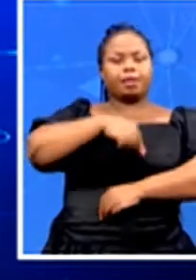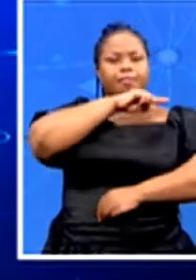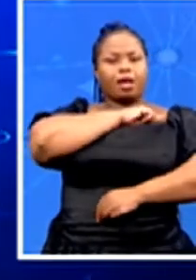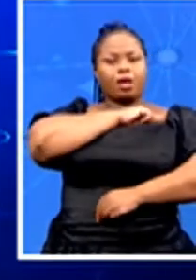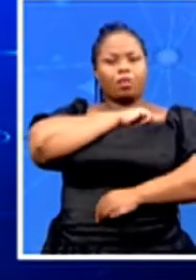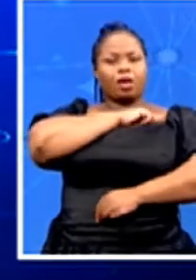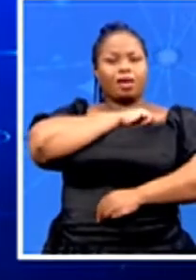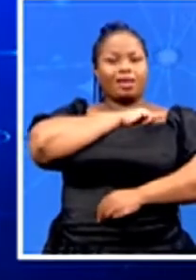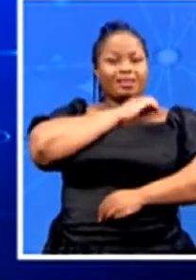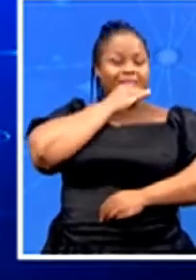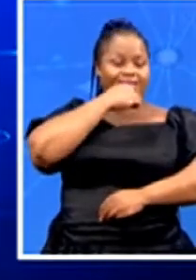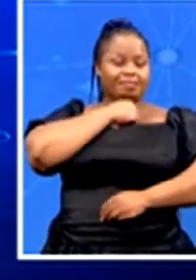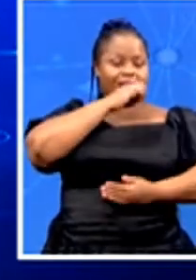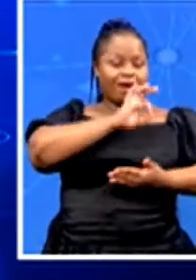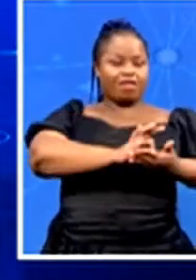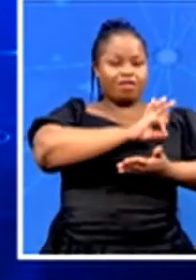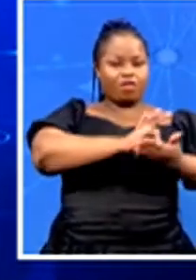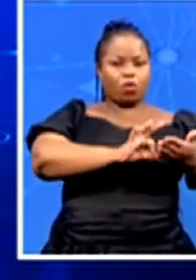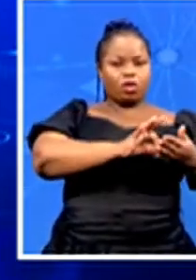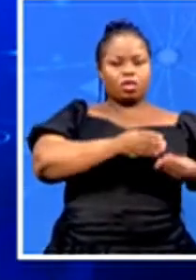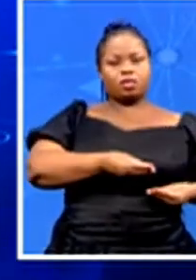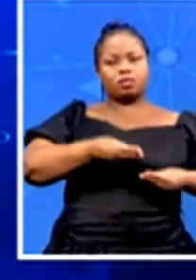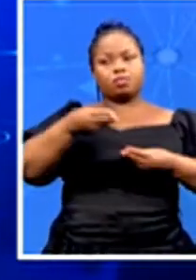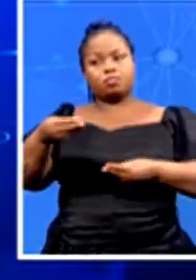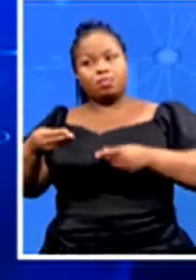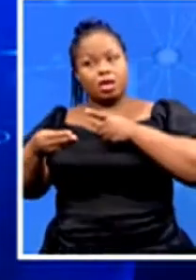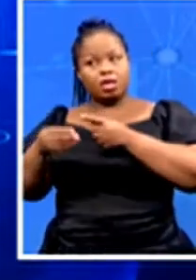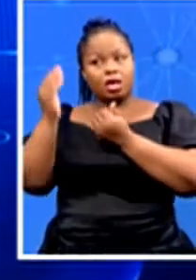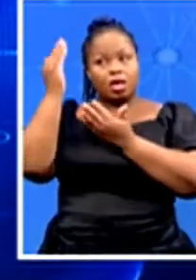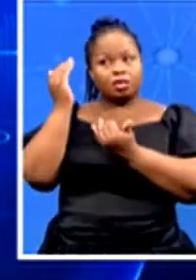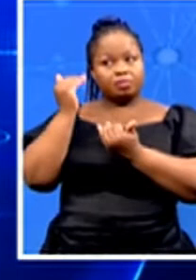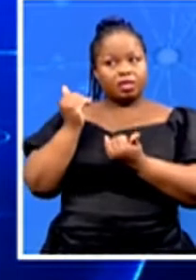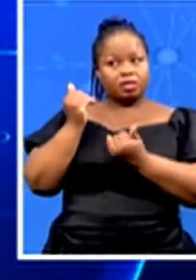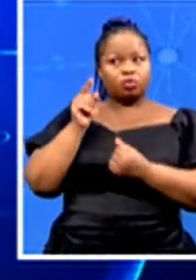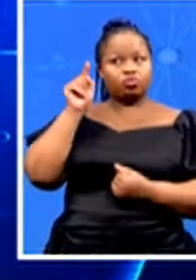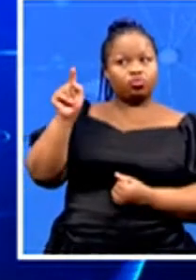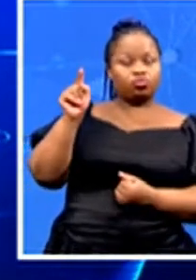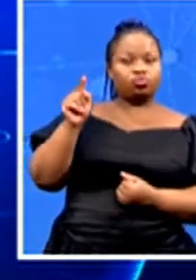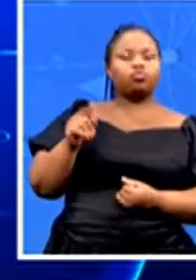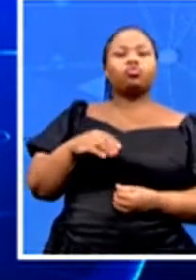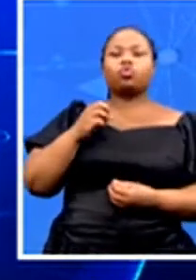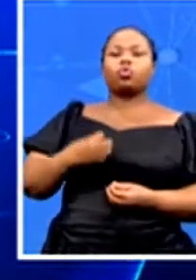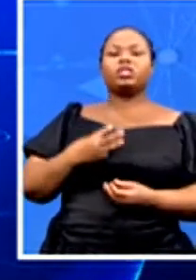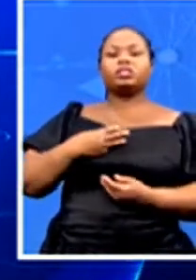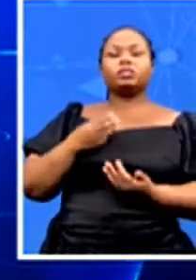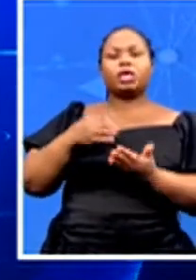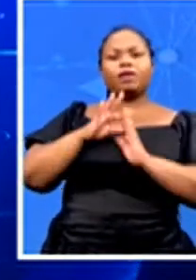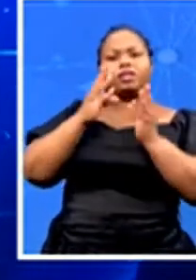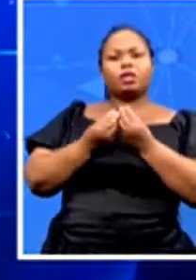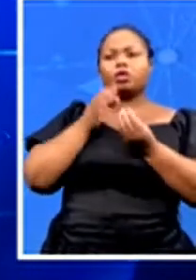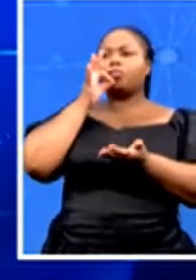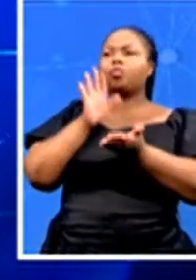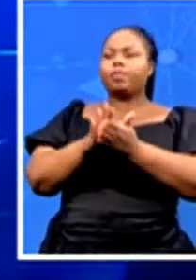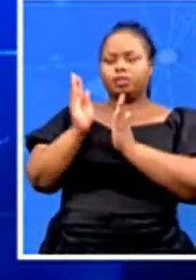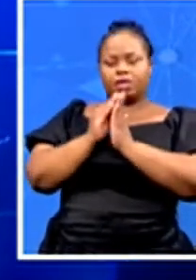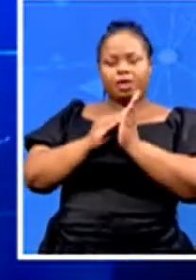against the wishes and the expectations that you are making to me as a politician. In other words, somebody comes and knocks on my